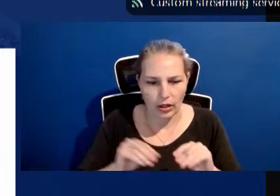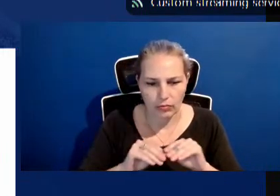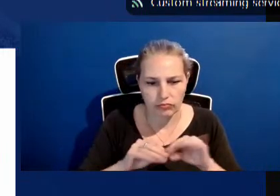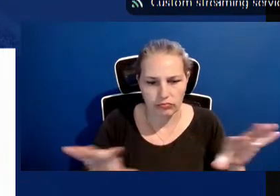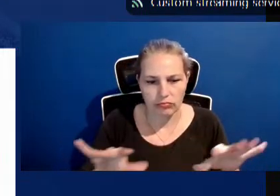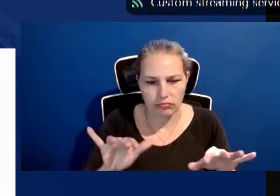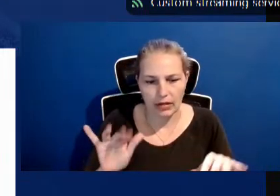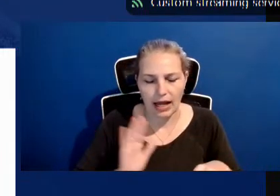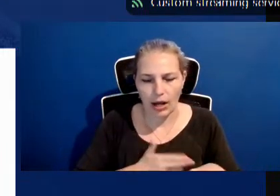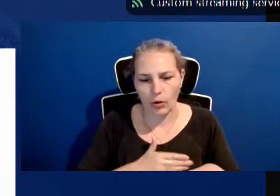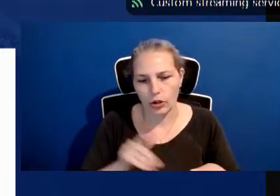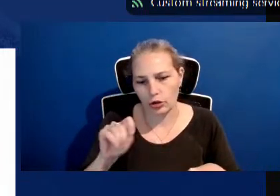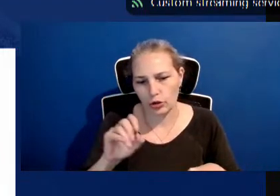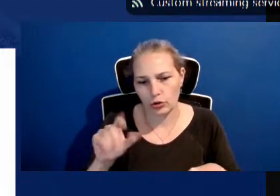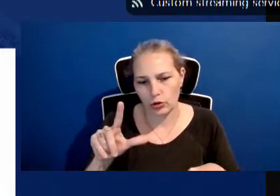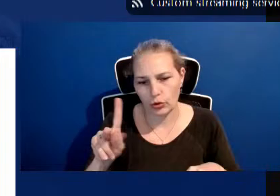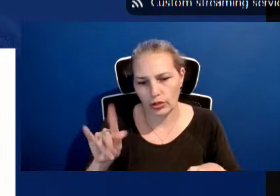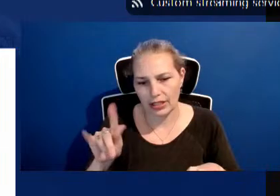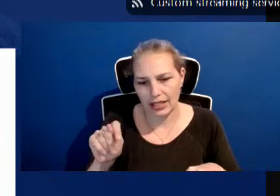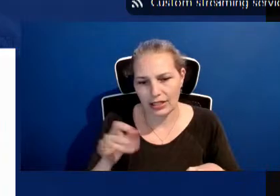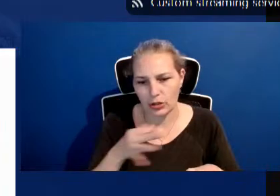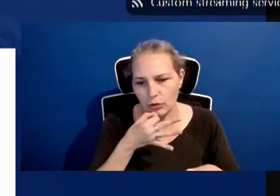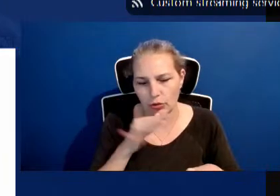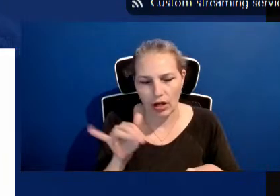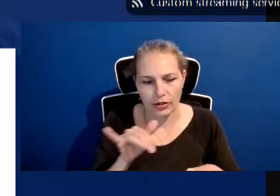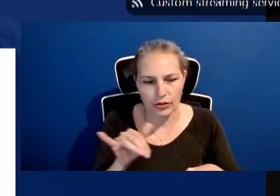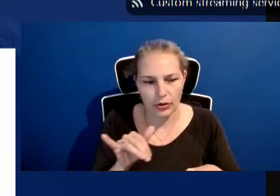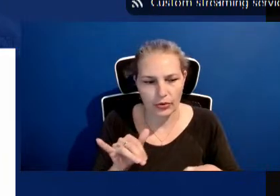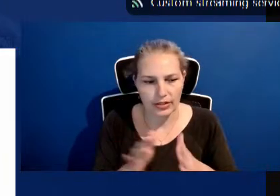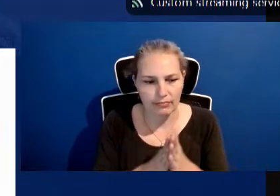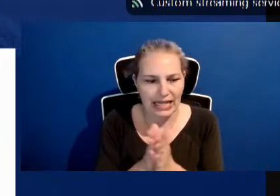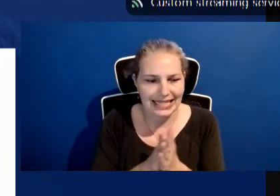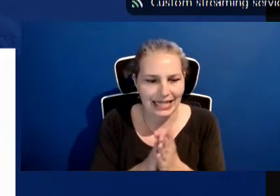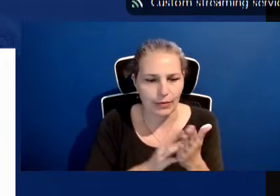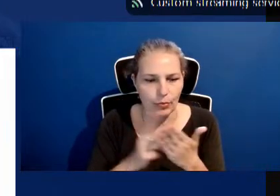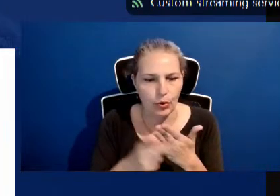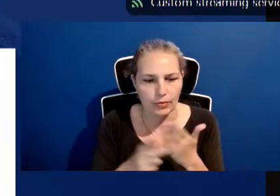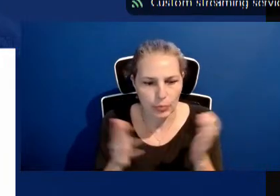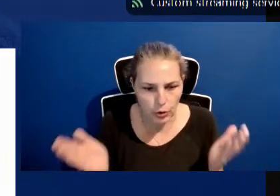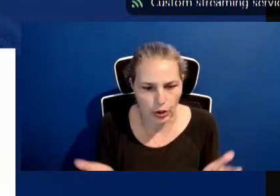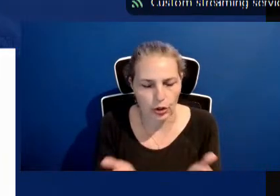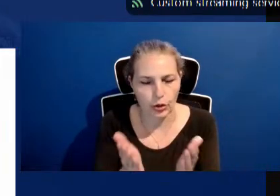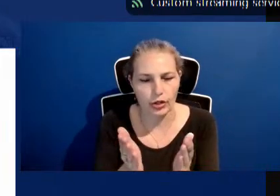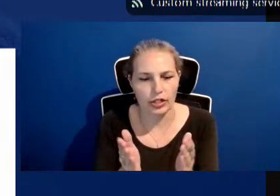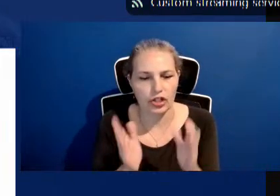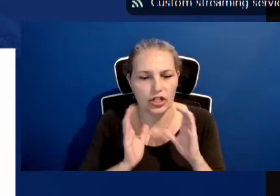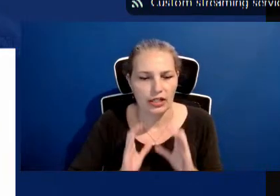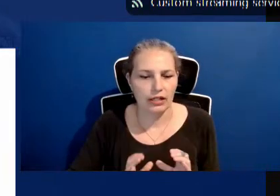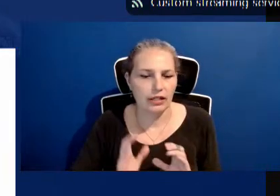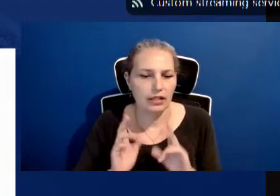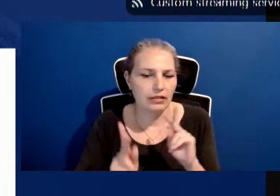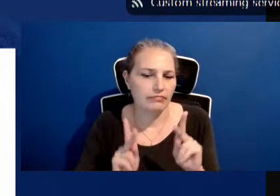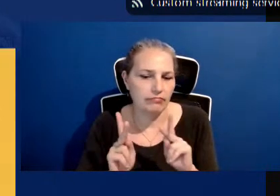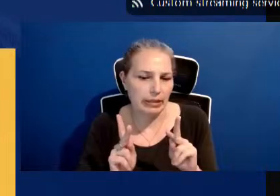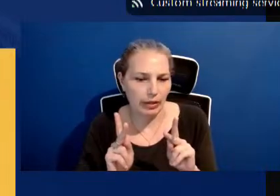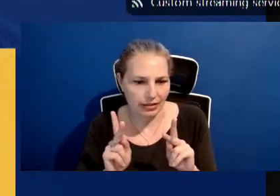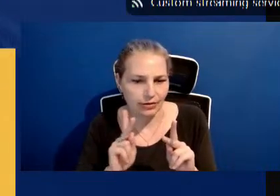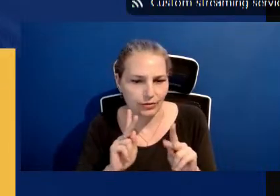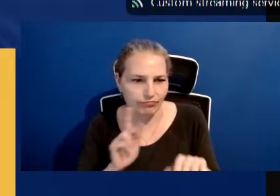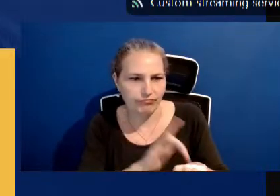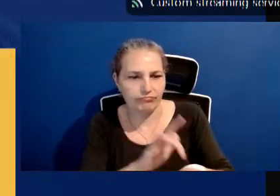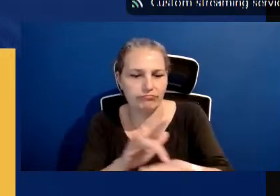as some incentive programs to really encourage consumers to visit these